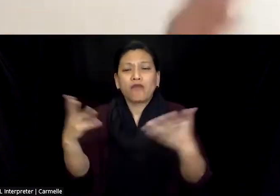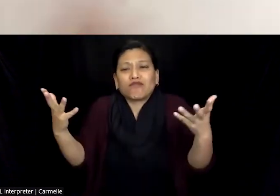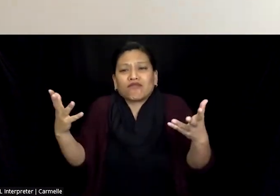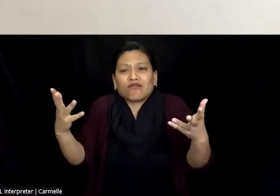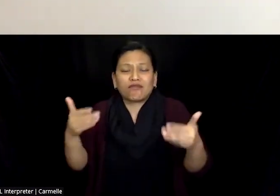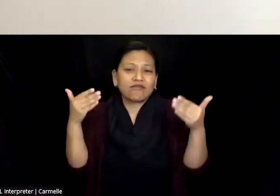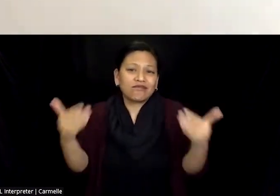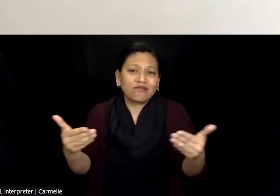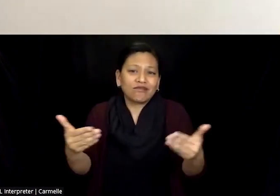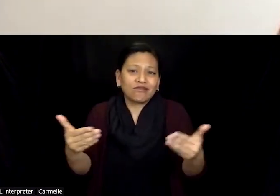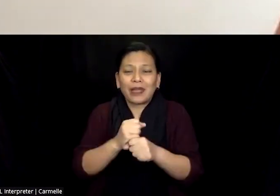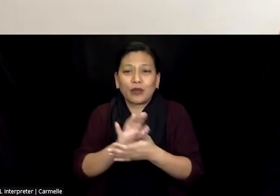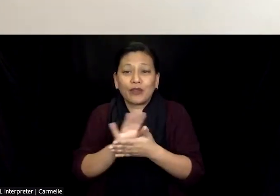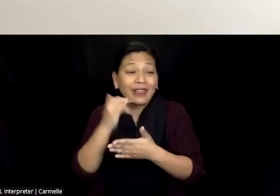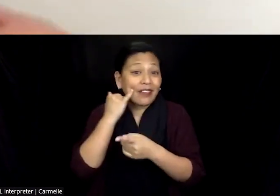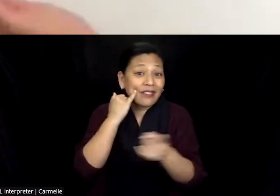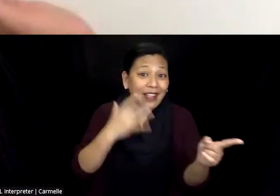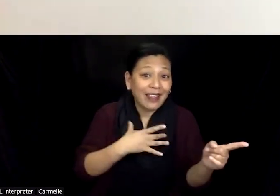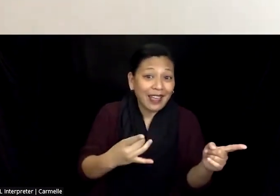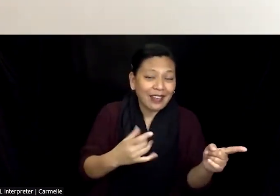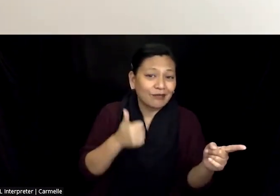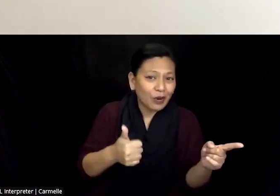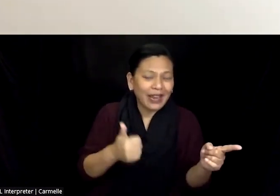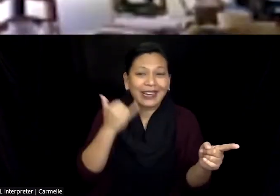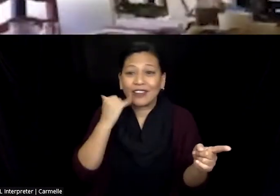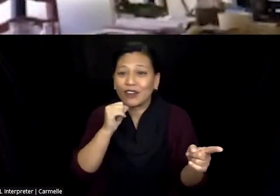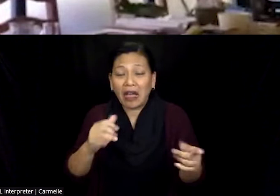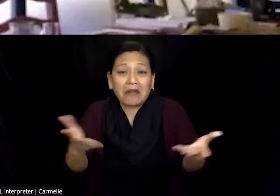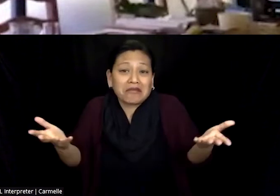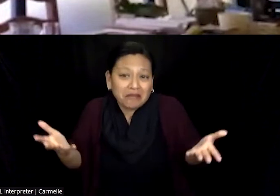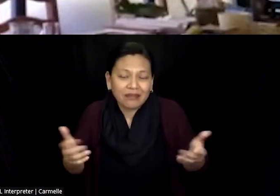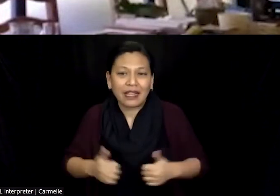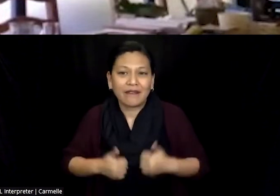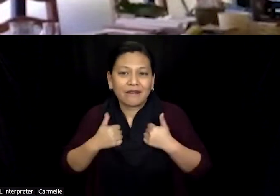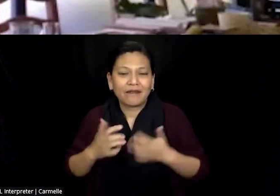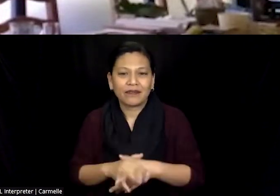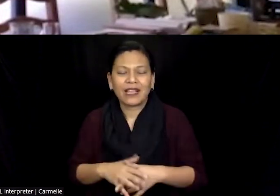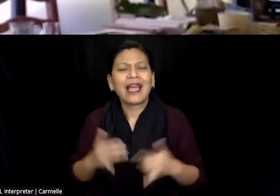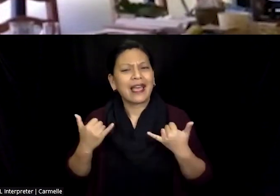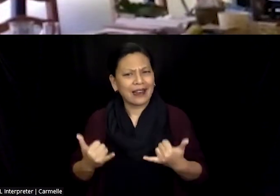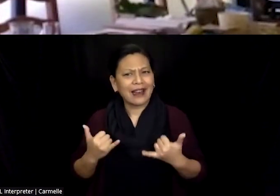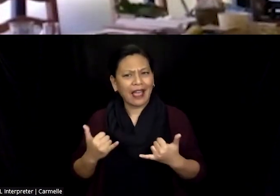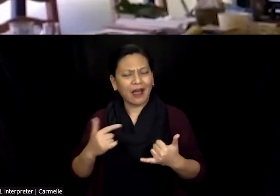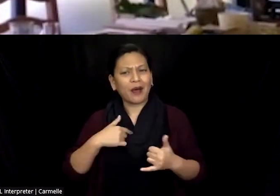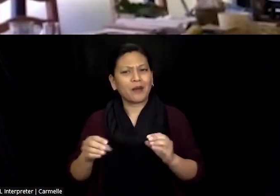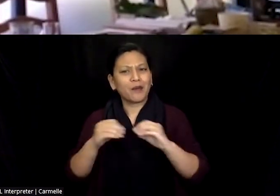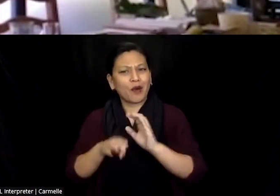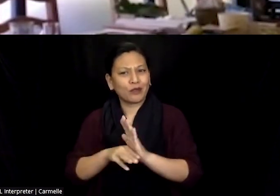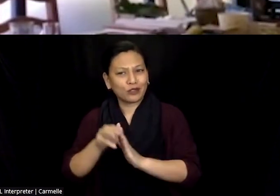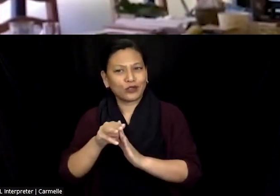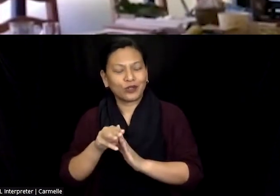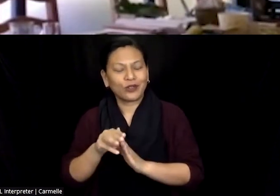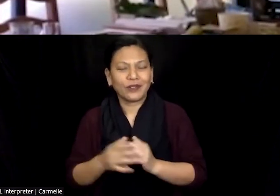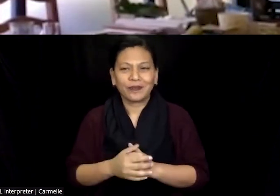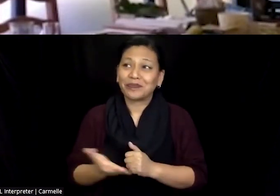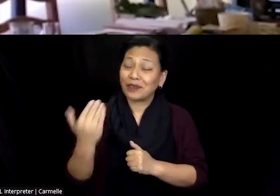making things for fun. And if people like it, they like it. If they don't, they don't. Yeah, it's a, now I've grown into that. Now I've become a lot more mature. When